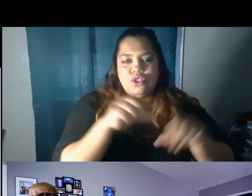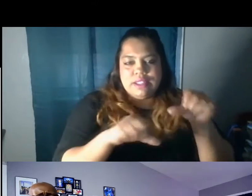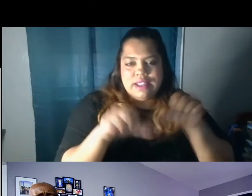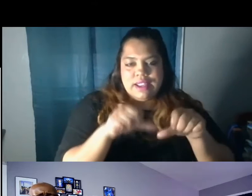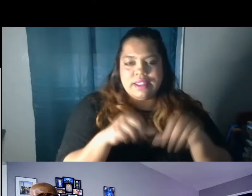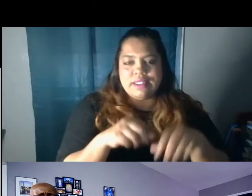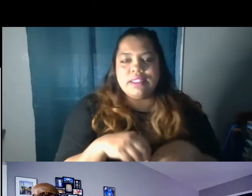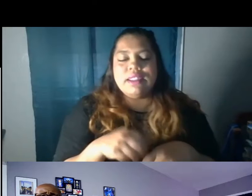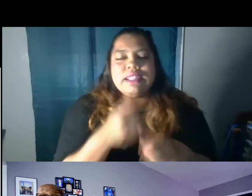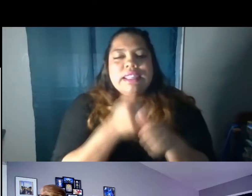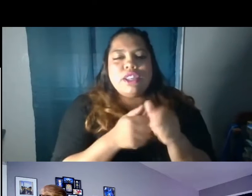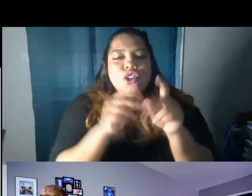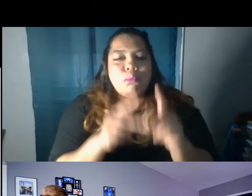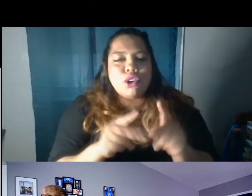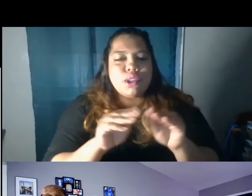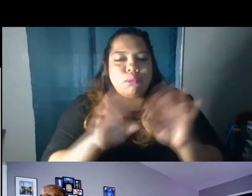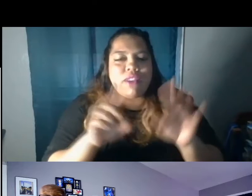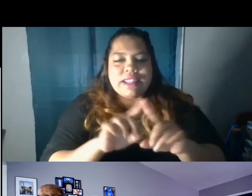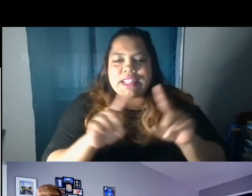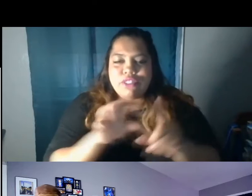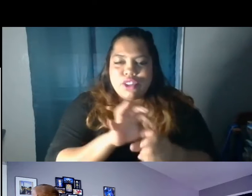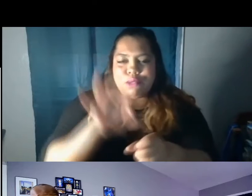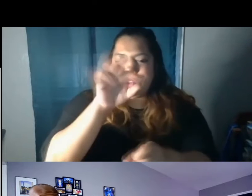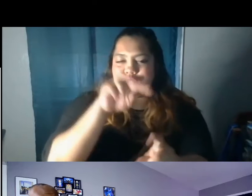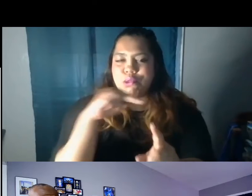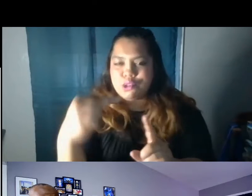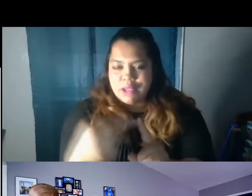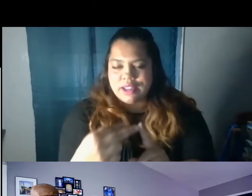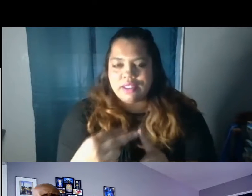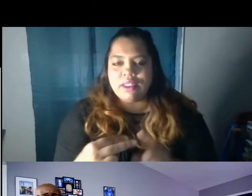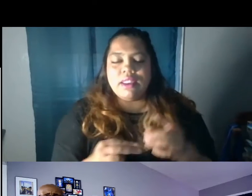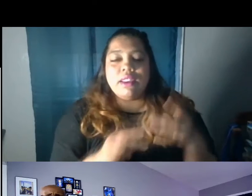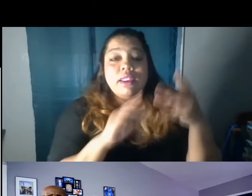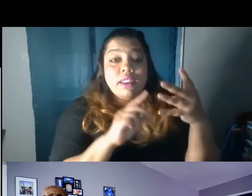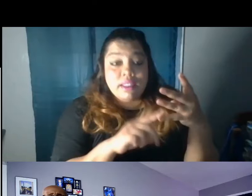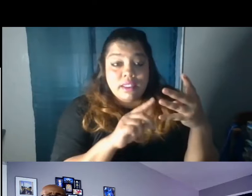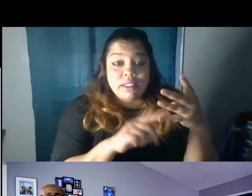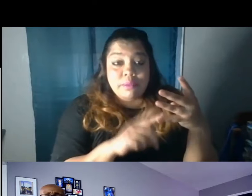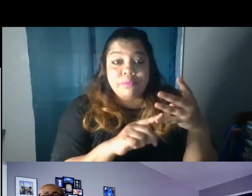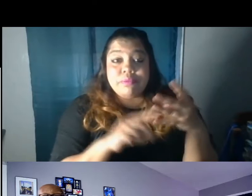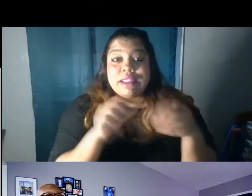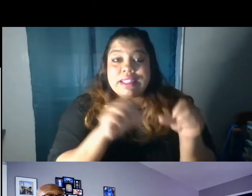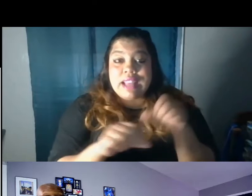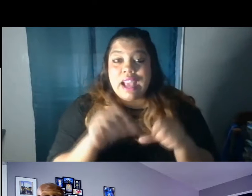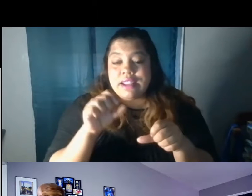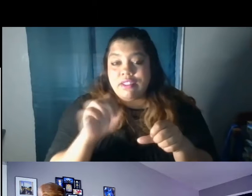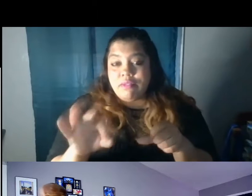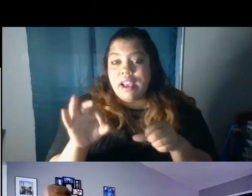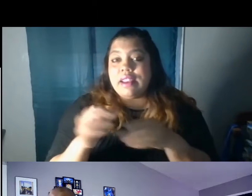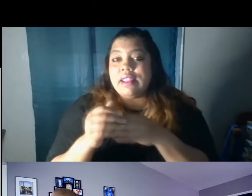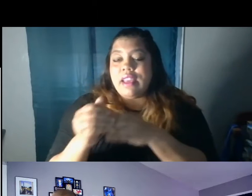Monahan. Once 4 or more people express a desire, a Saturday class will be